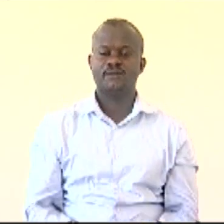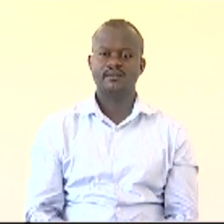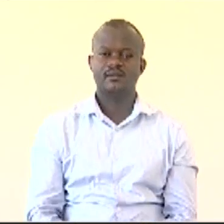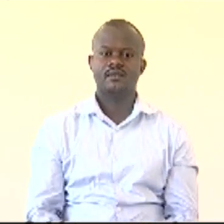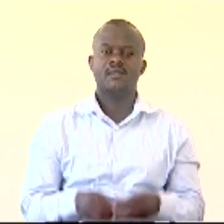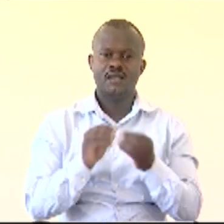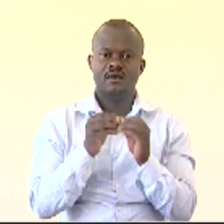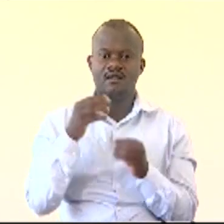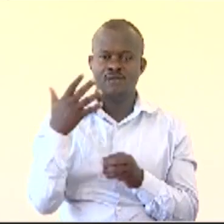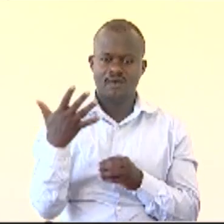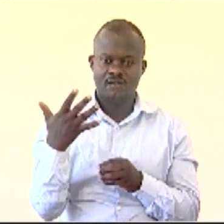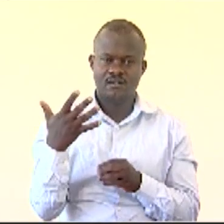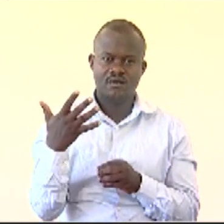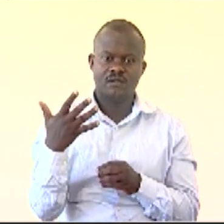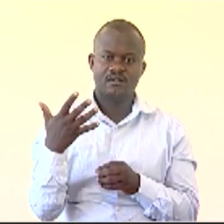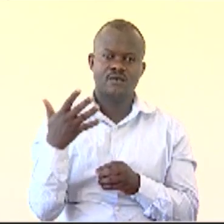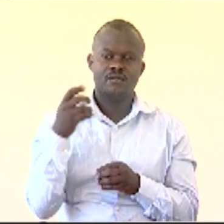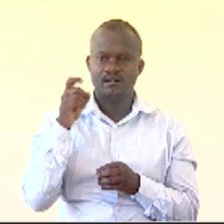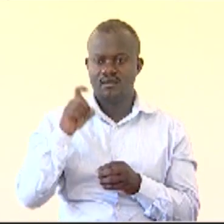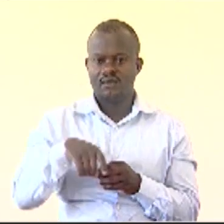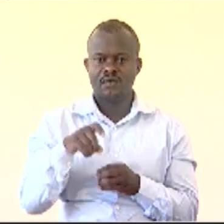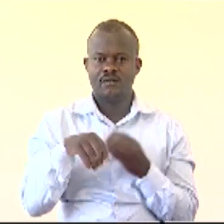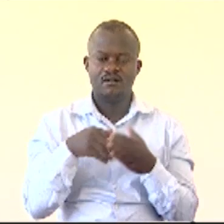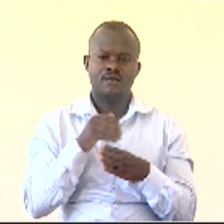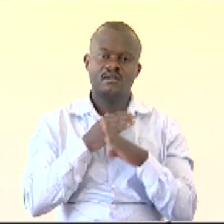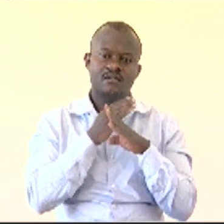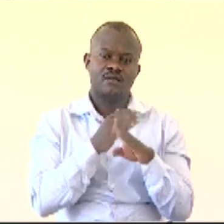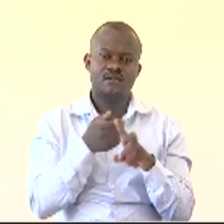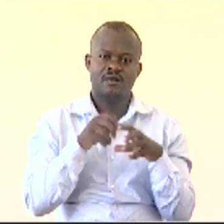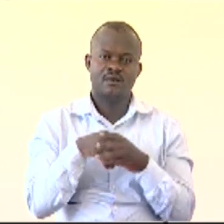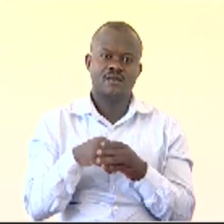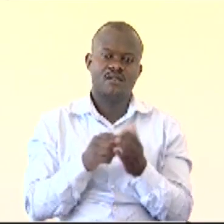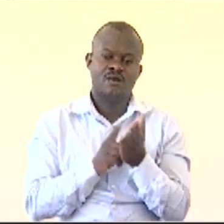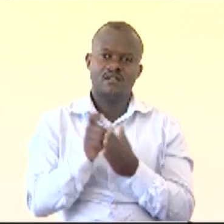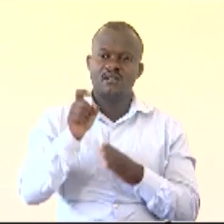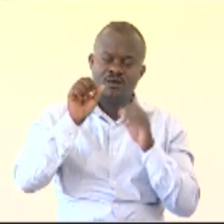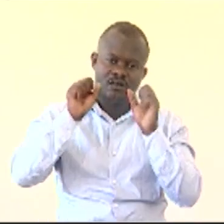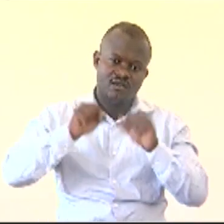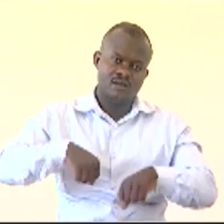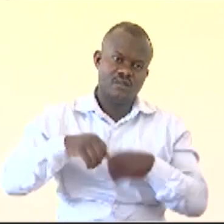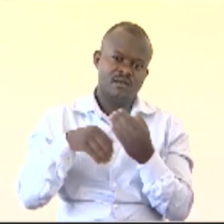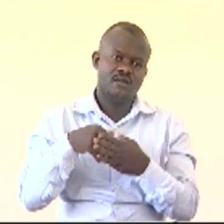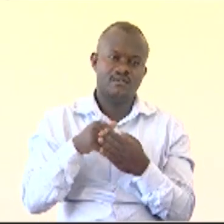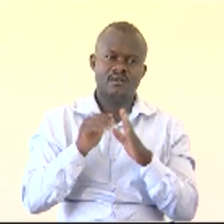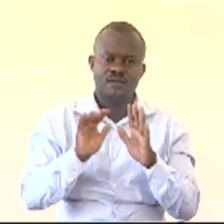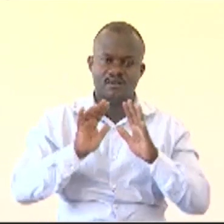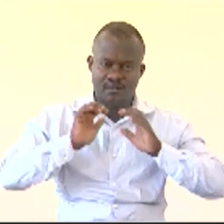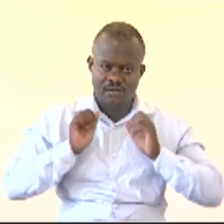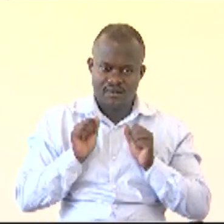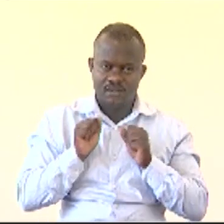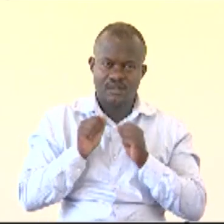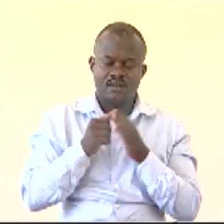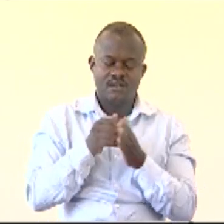Number 5, couples who have just recovered from the virus should abstain from sexual